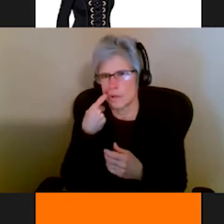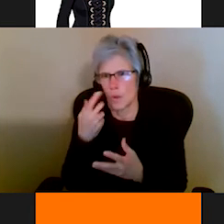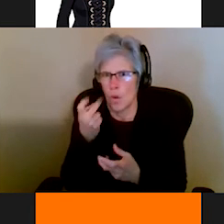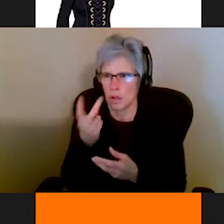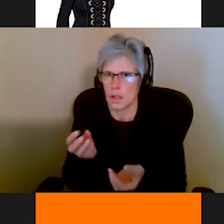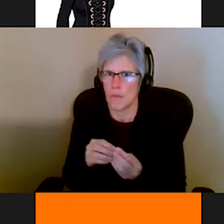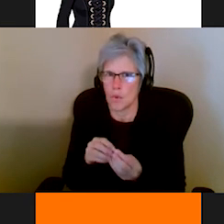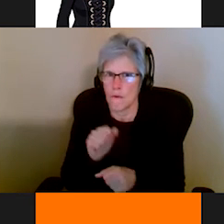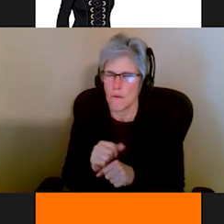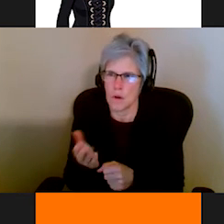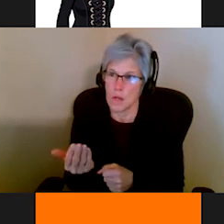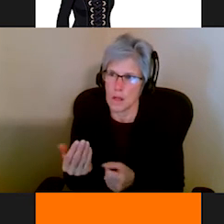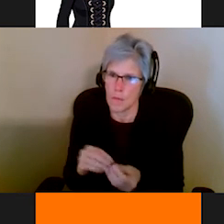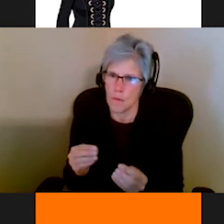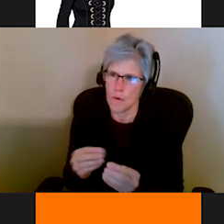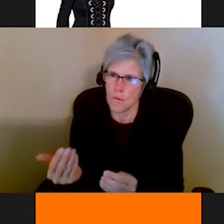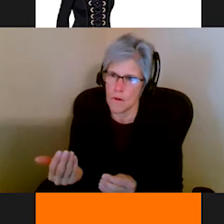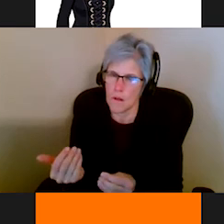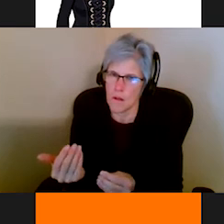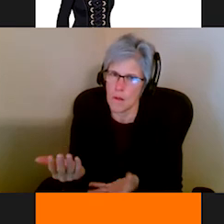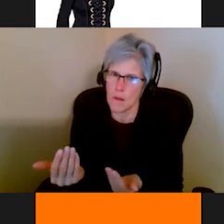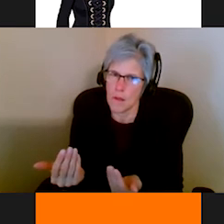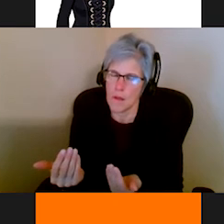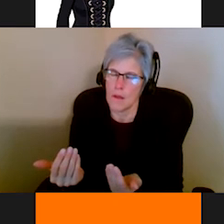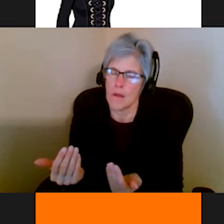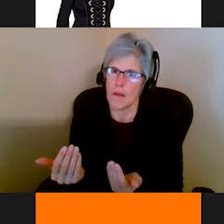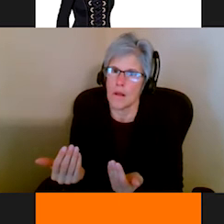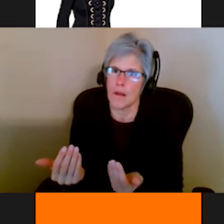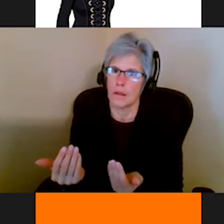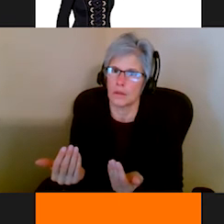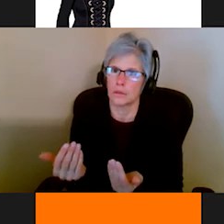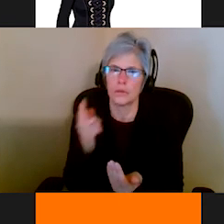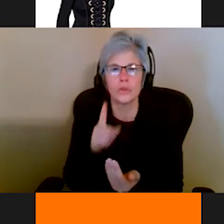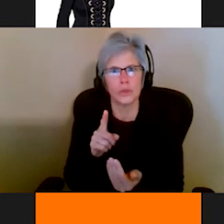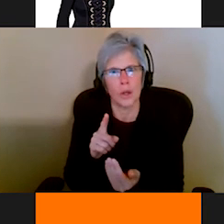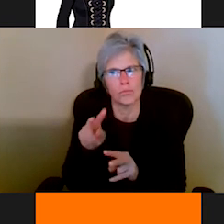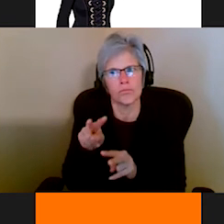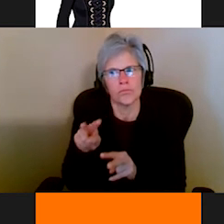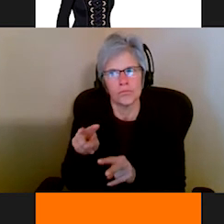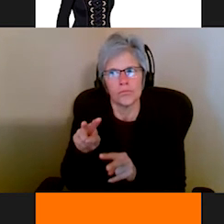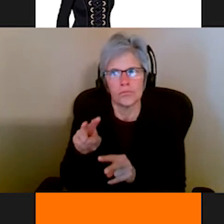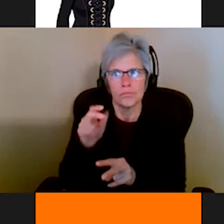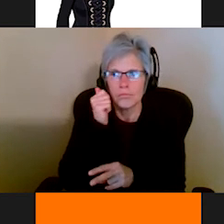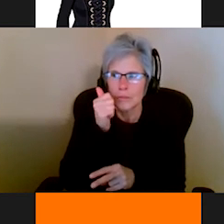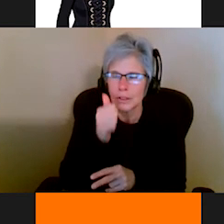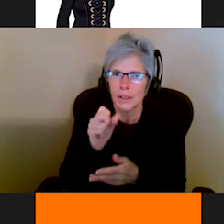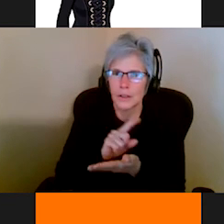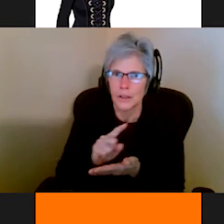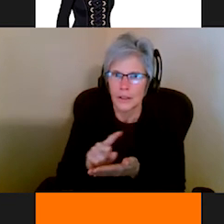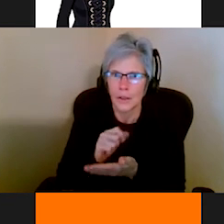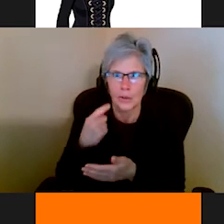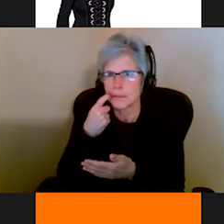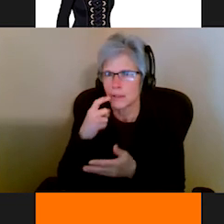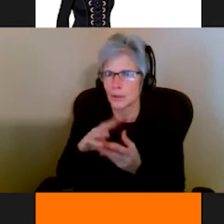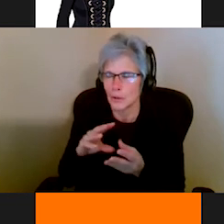have it. You have it. You have us waiting for this thing every day or once a week. Now we're addicted to this story and we gotta